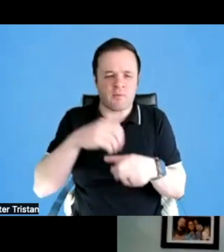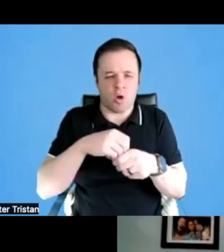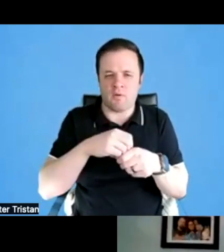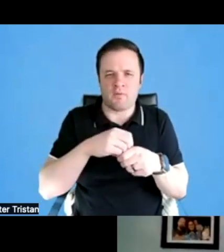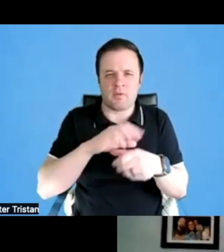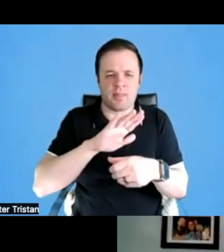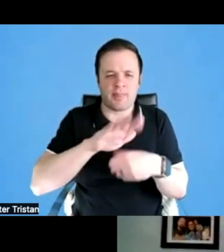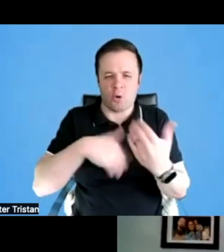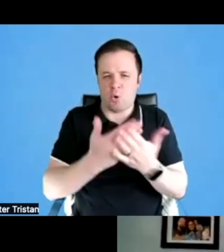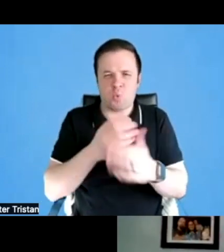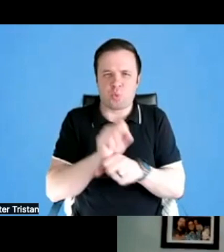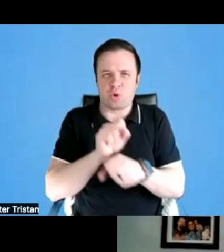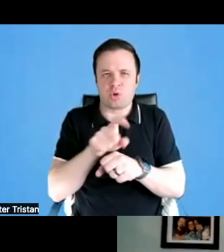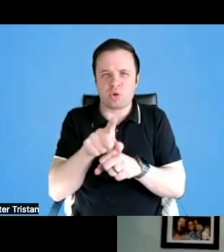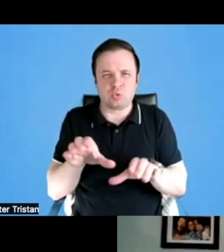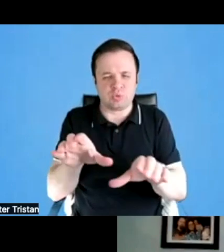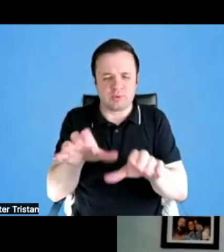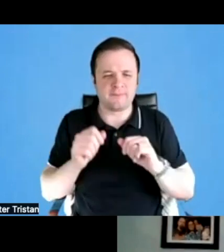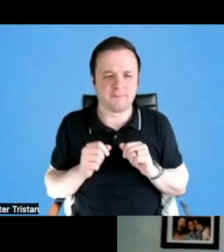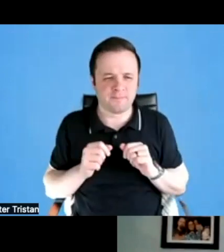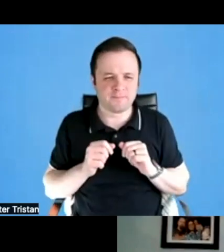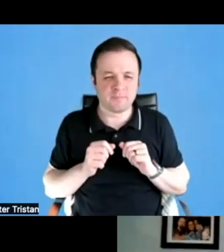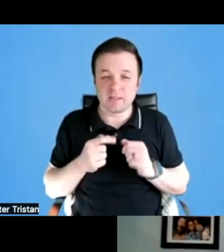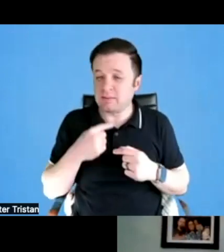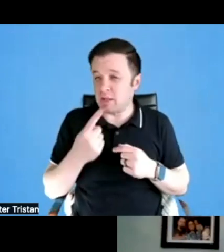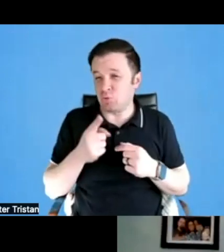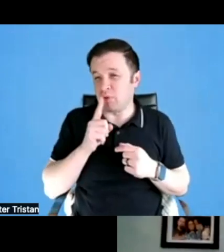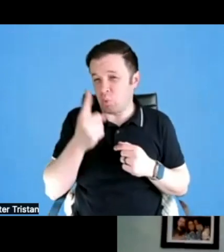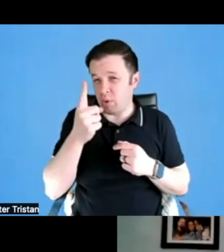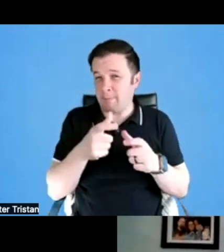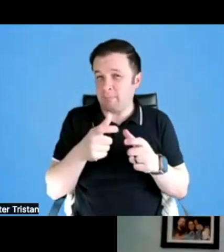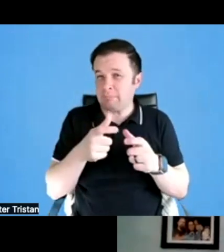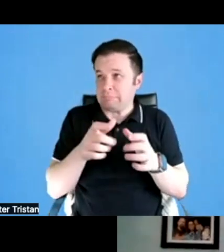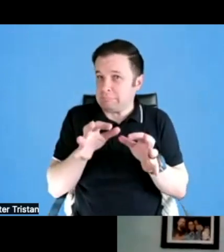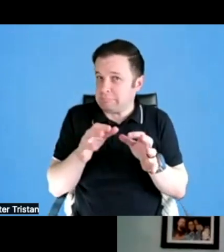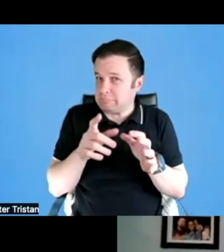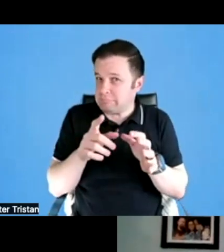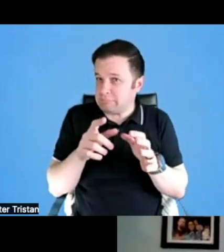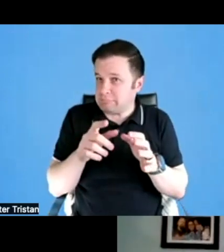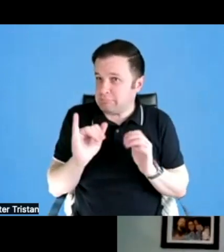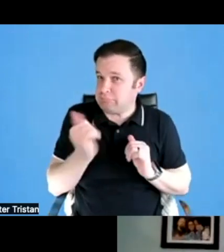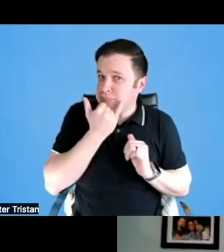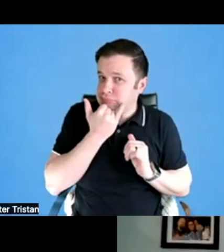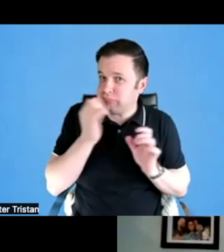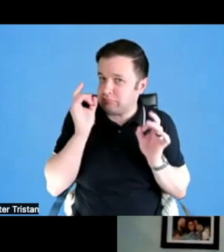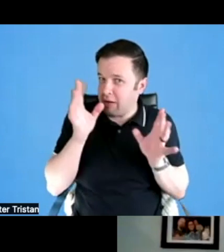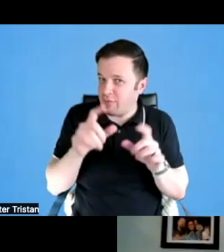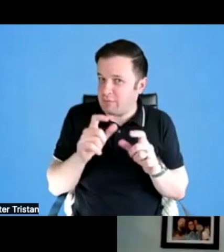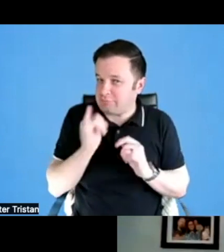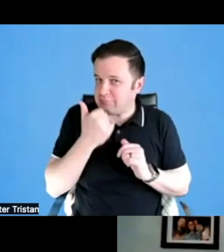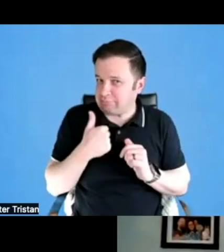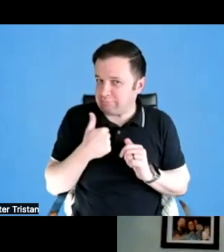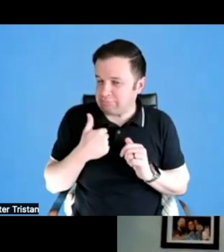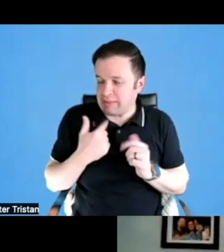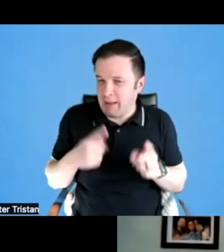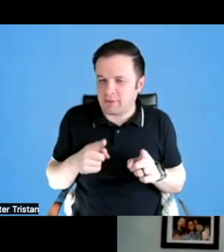of the work that you're doing. And so I can tell you a huge mistake I made that I think is just indicative of the environment that